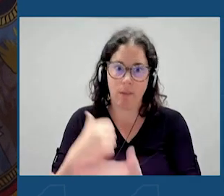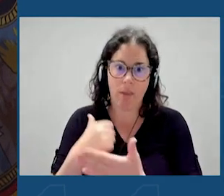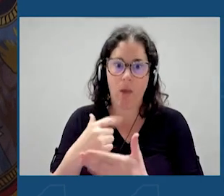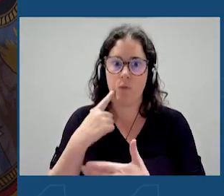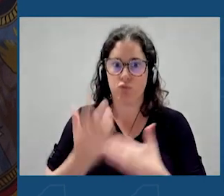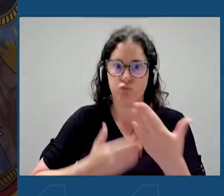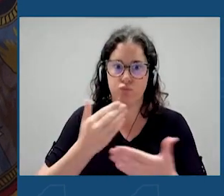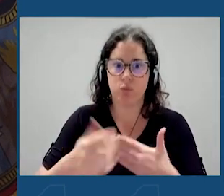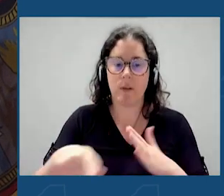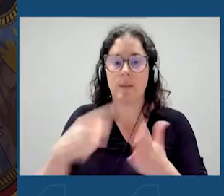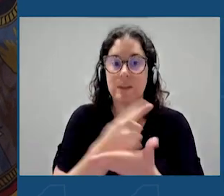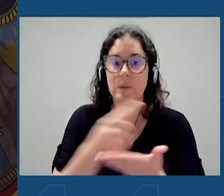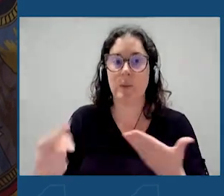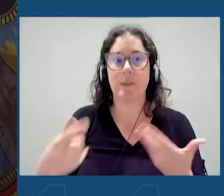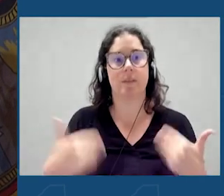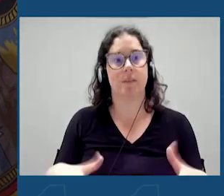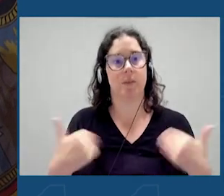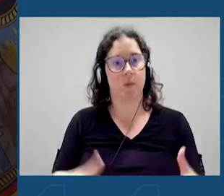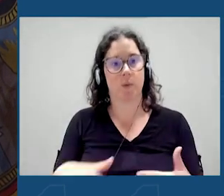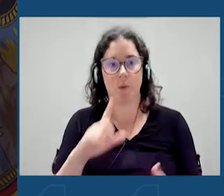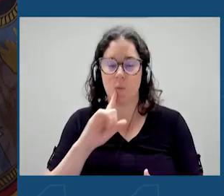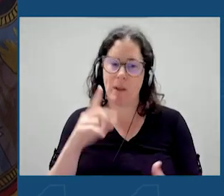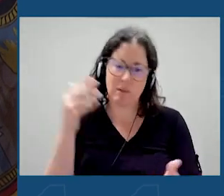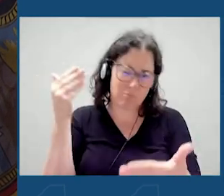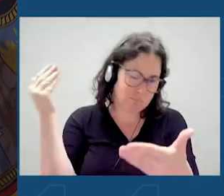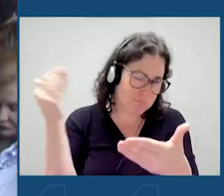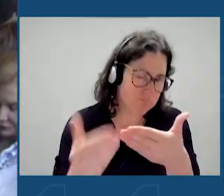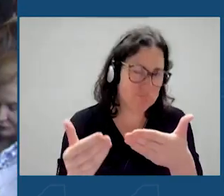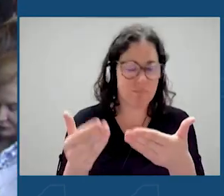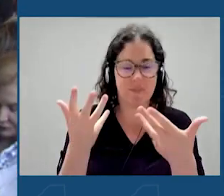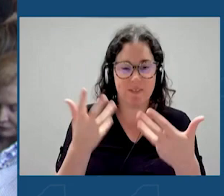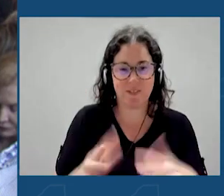week, we're right at the end here.